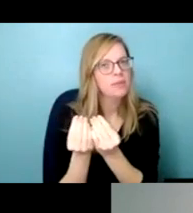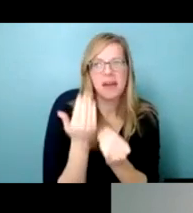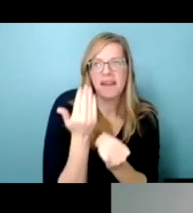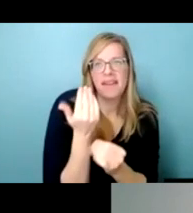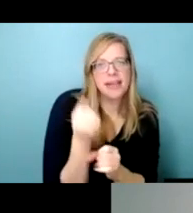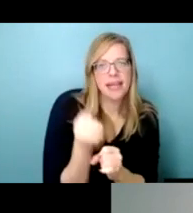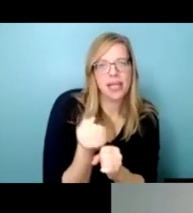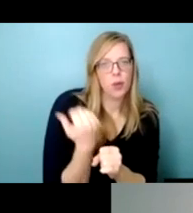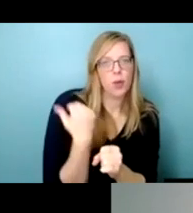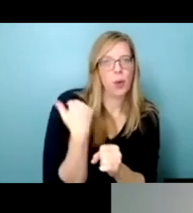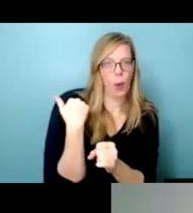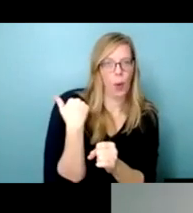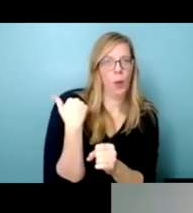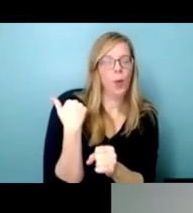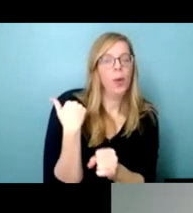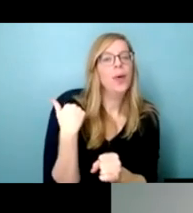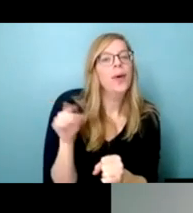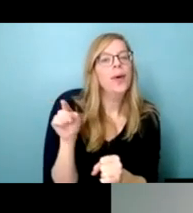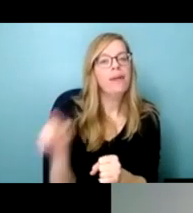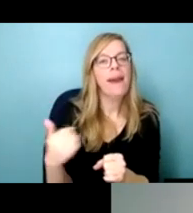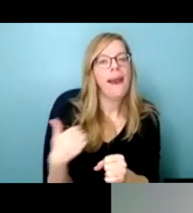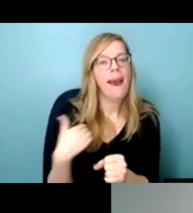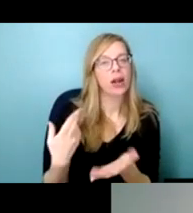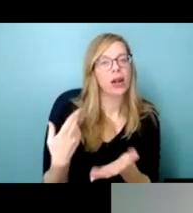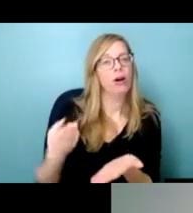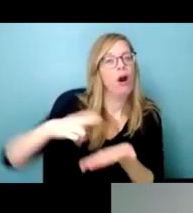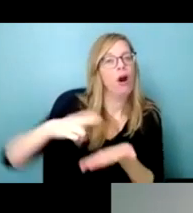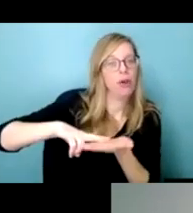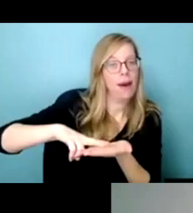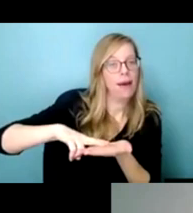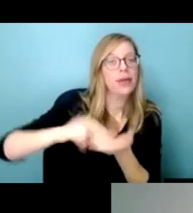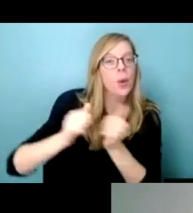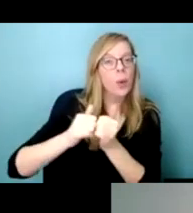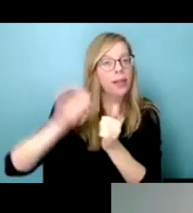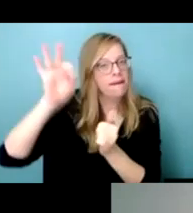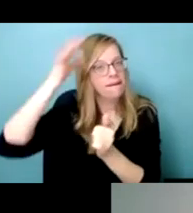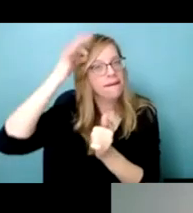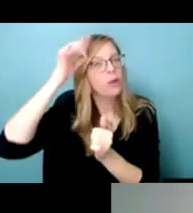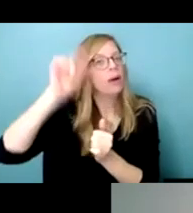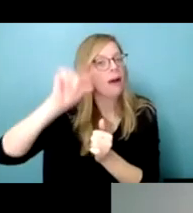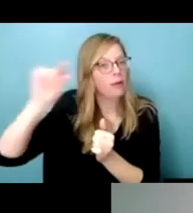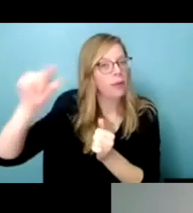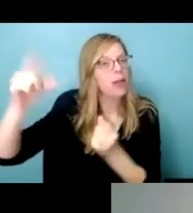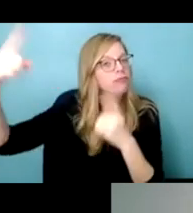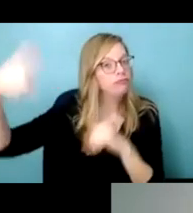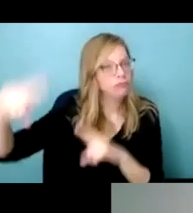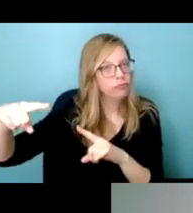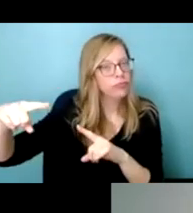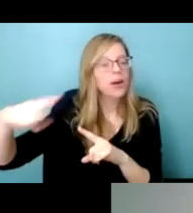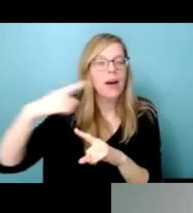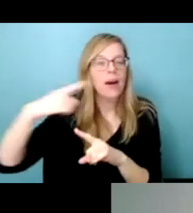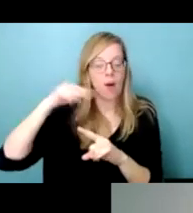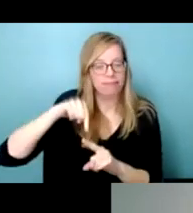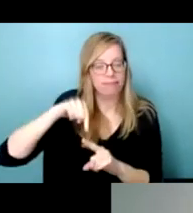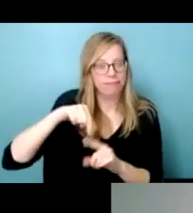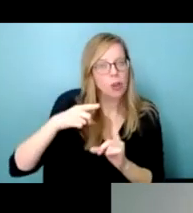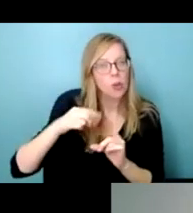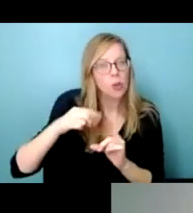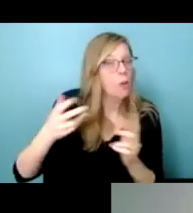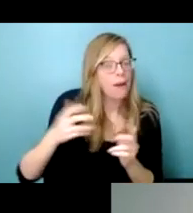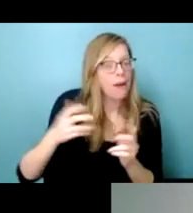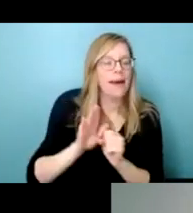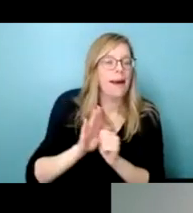ago. They had a contractual agreement with the federal government to do advocacy, to